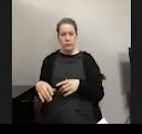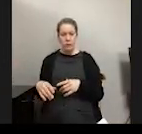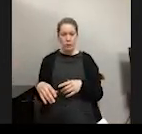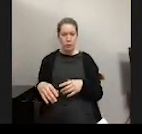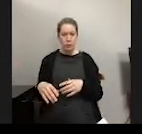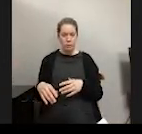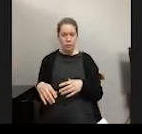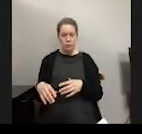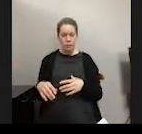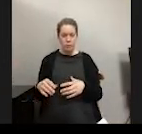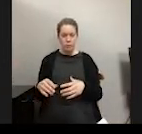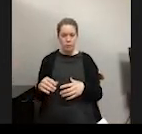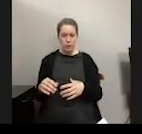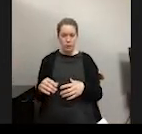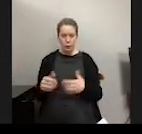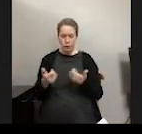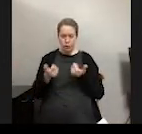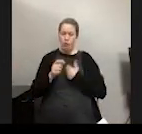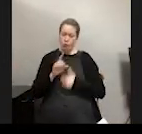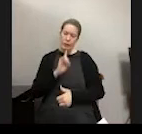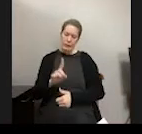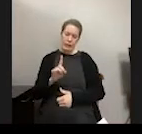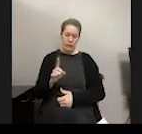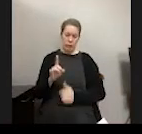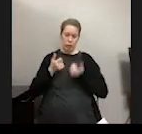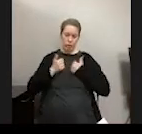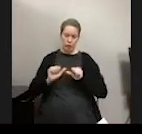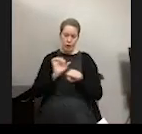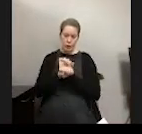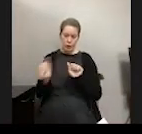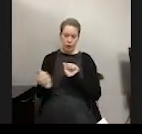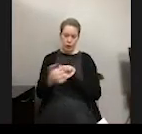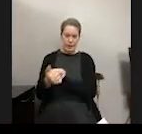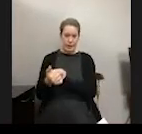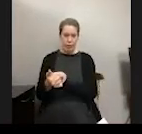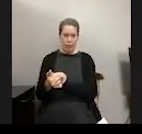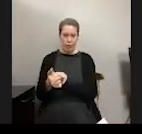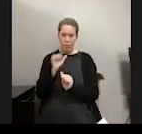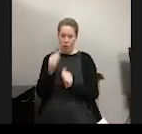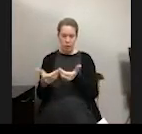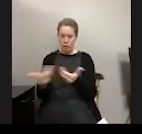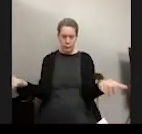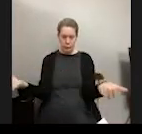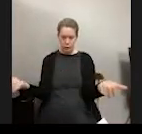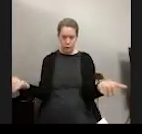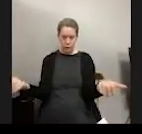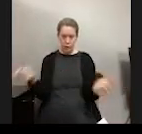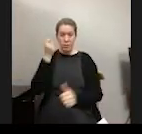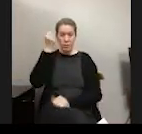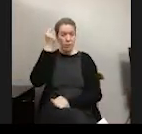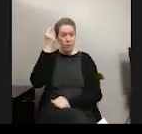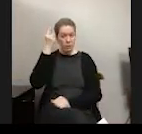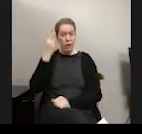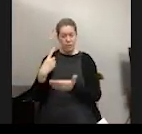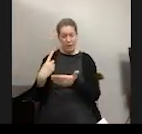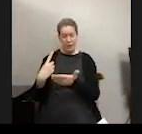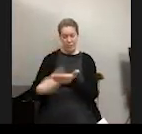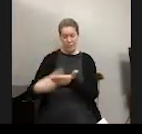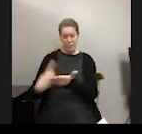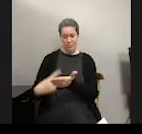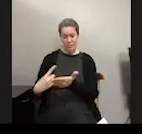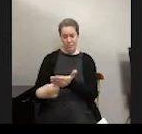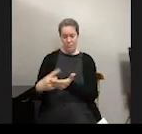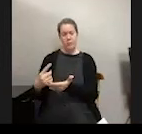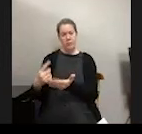not doing our own thing. We're trying to work together, understanding that it's a very, very big conversation that's not going to be fixed in days or weeks or